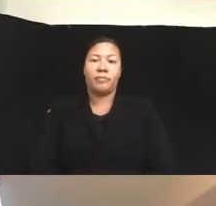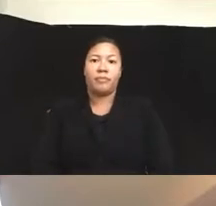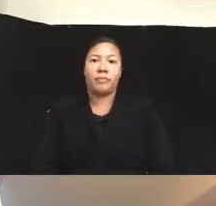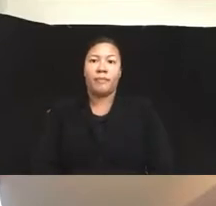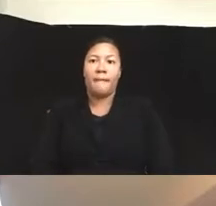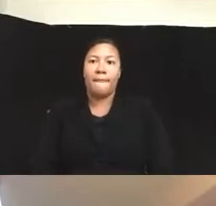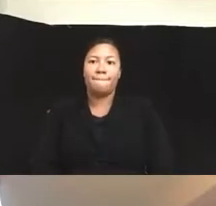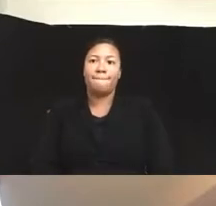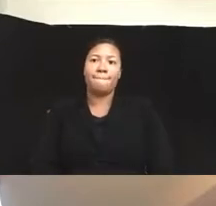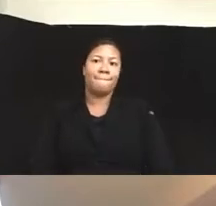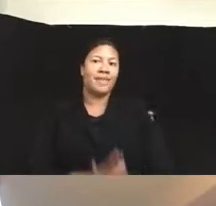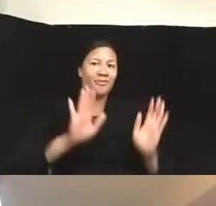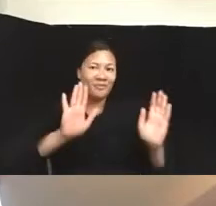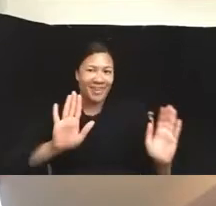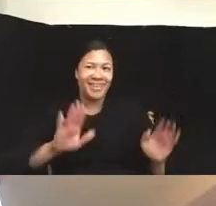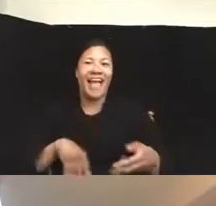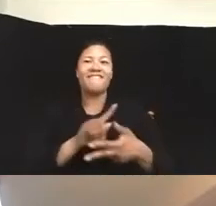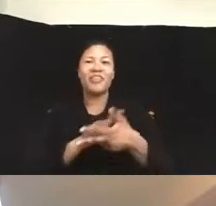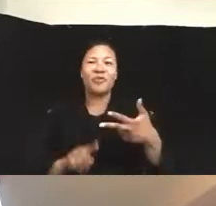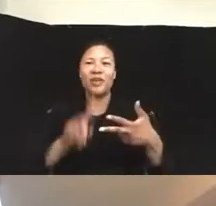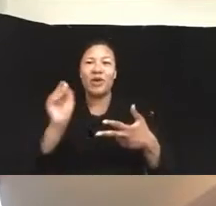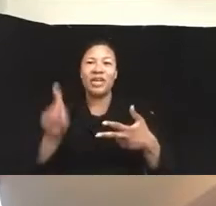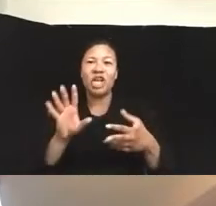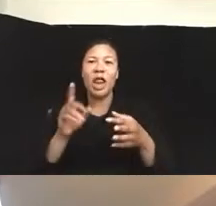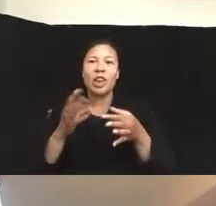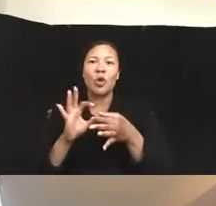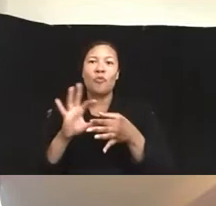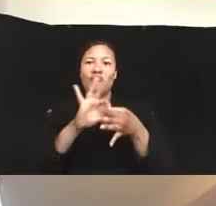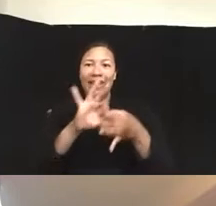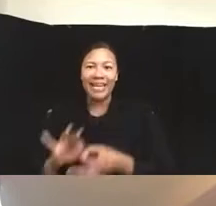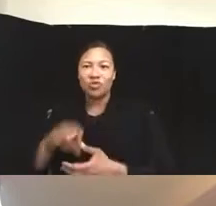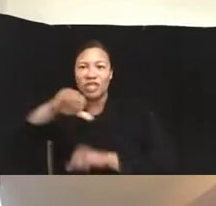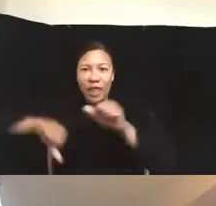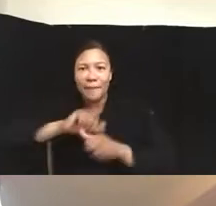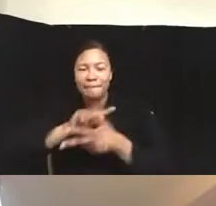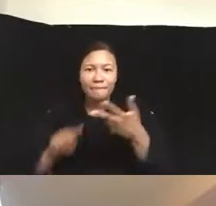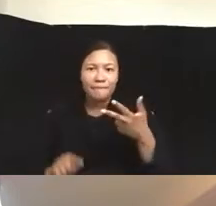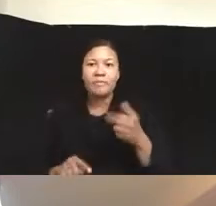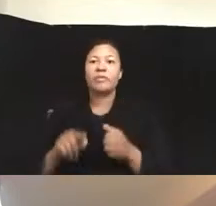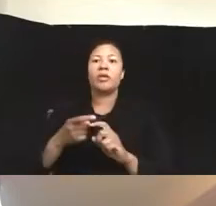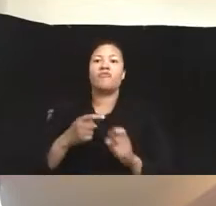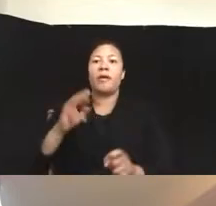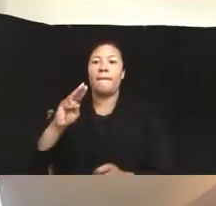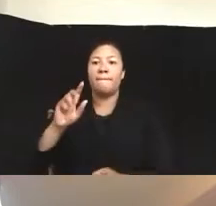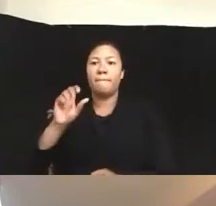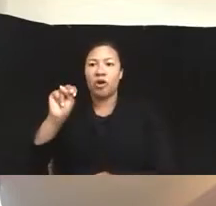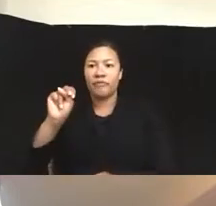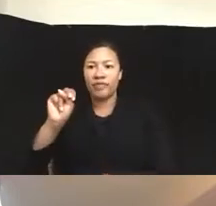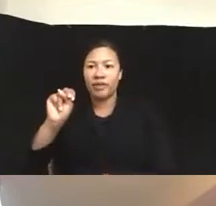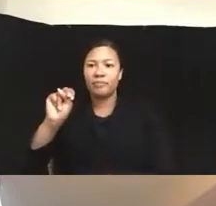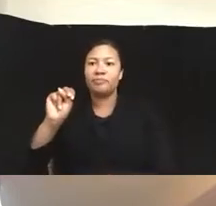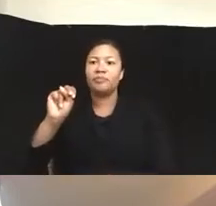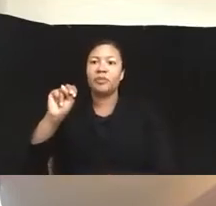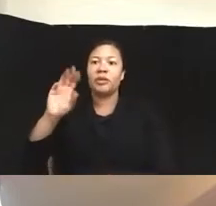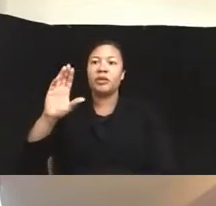That's great. And there's three interrelated questions. One is from Marvin Centeno, who says, first, thank you for this gem, the solidarity efforts